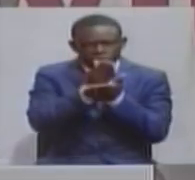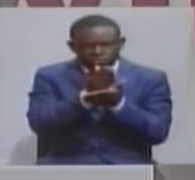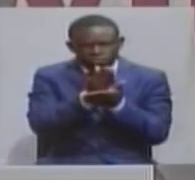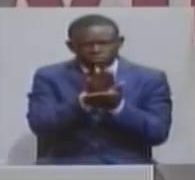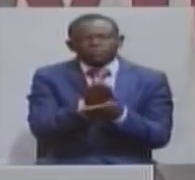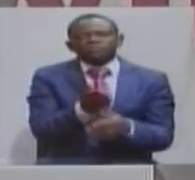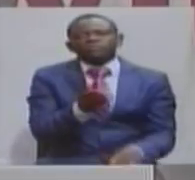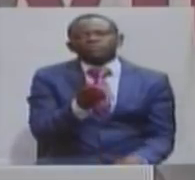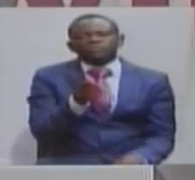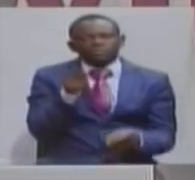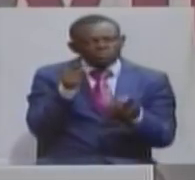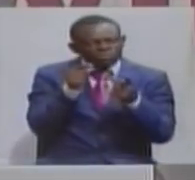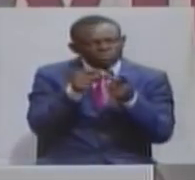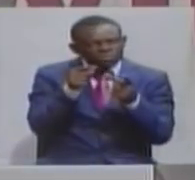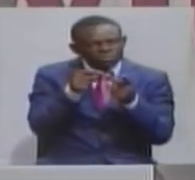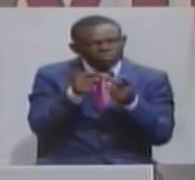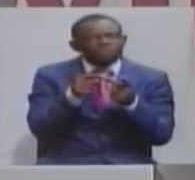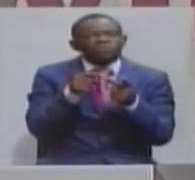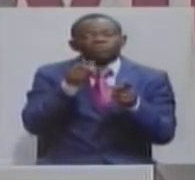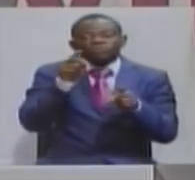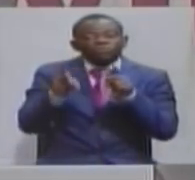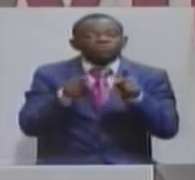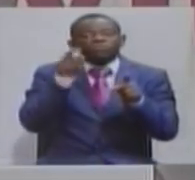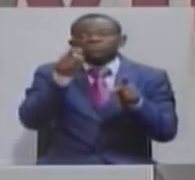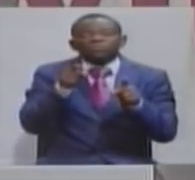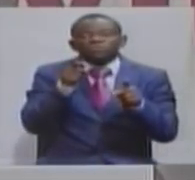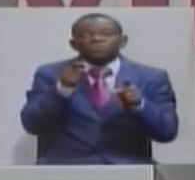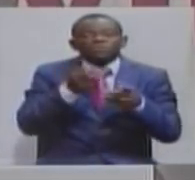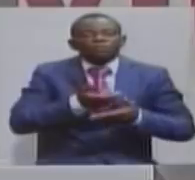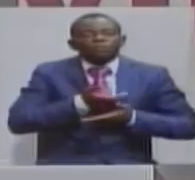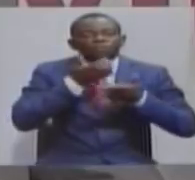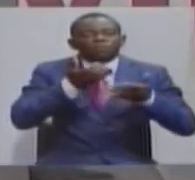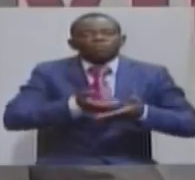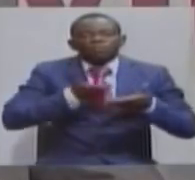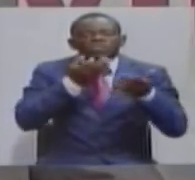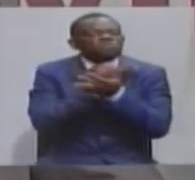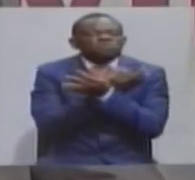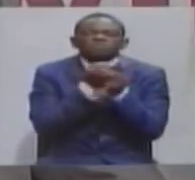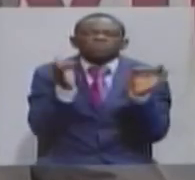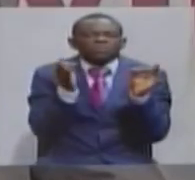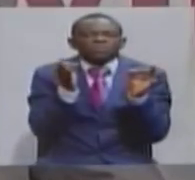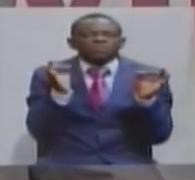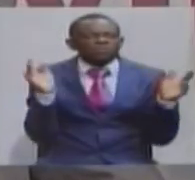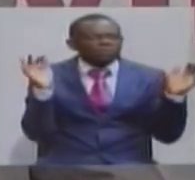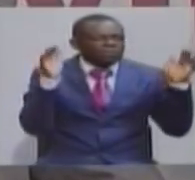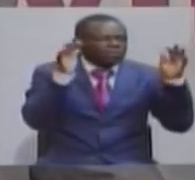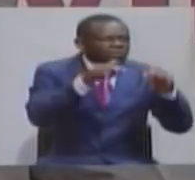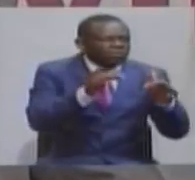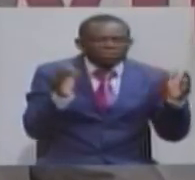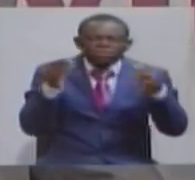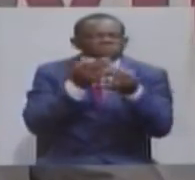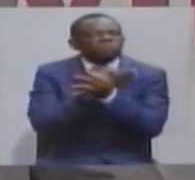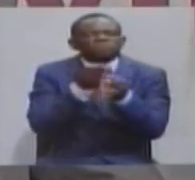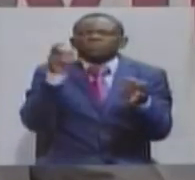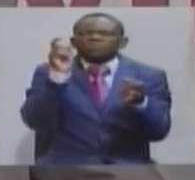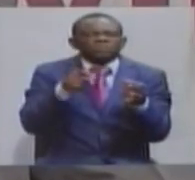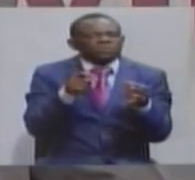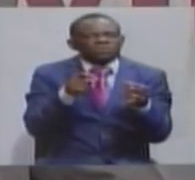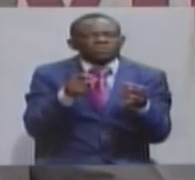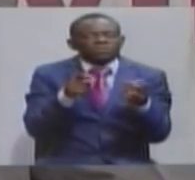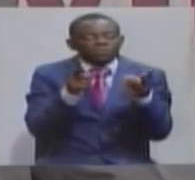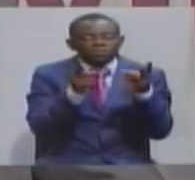to do with freedom of expression, freedom of assembly. The 3rd, electoral